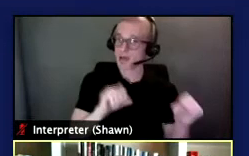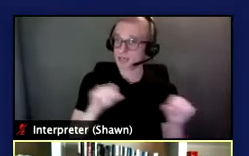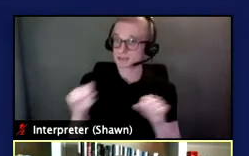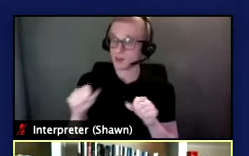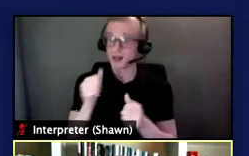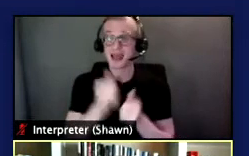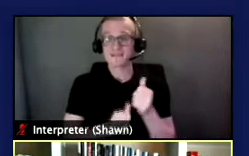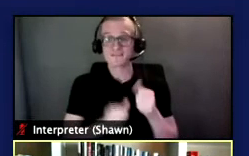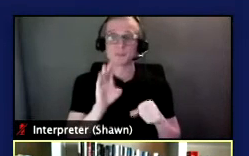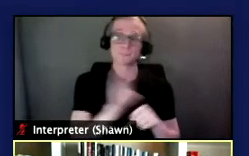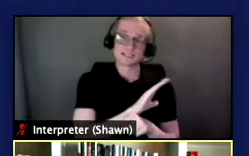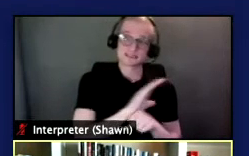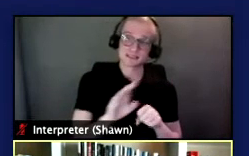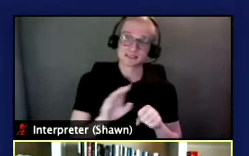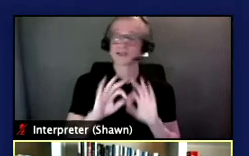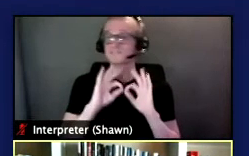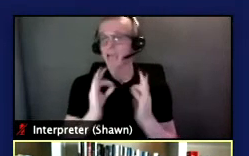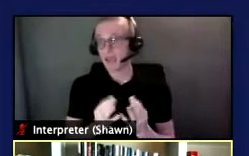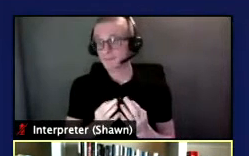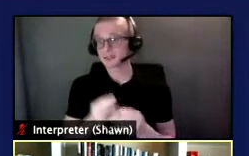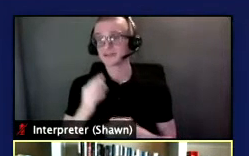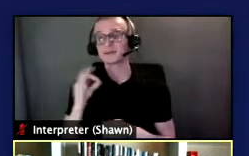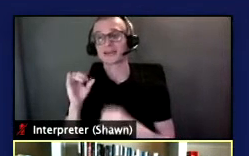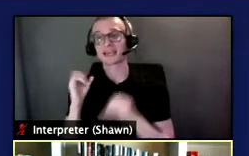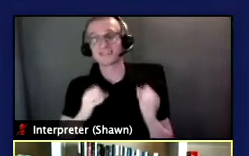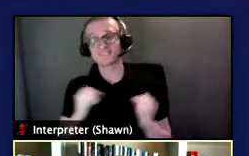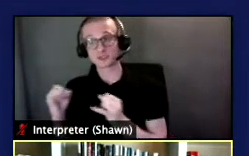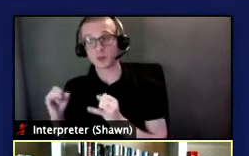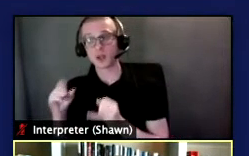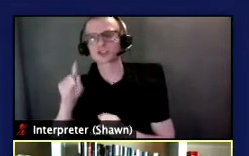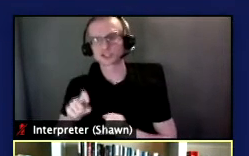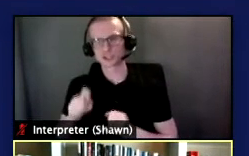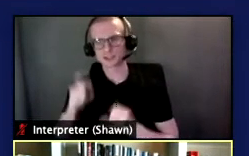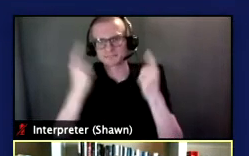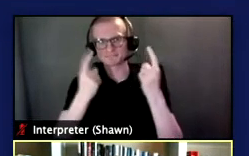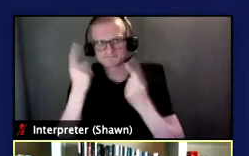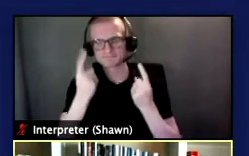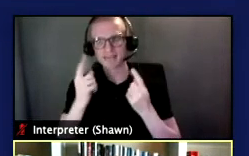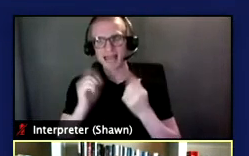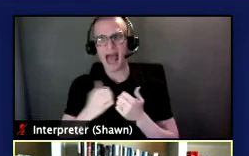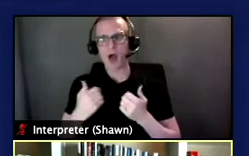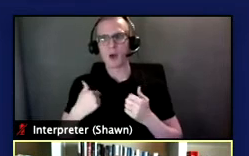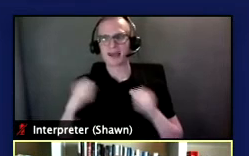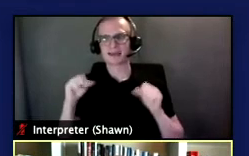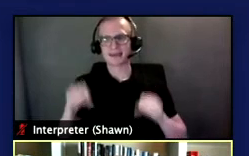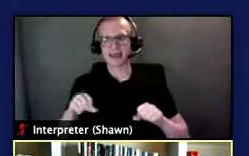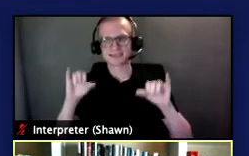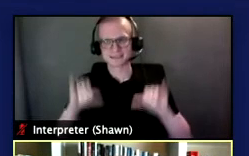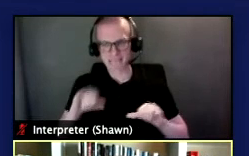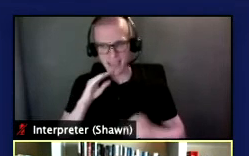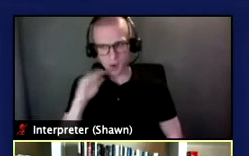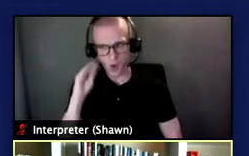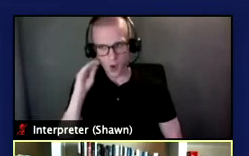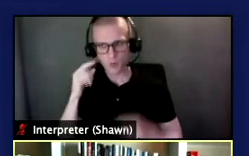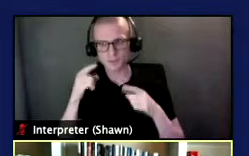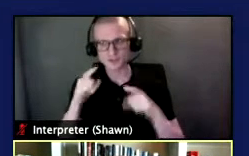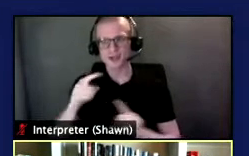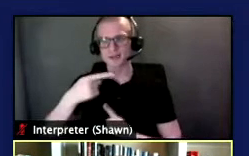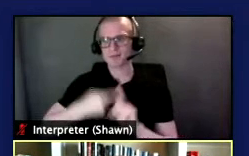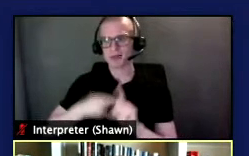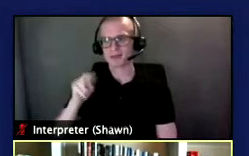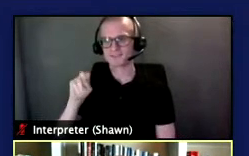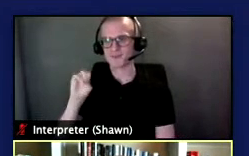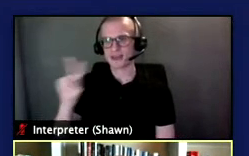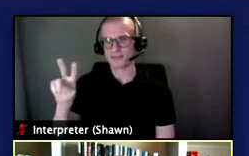thinking about how can we stay at home during this month of November. If we are out and about, it's important that we keep our